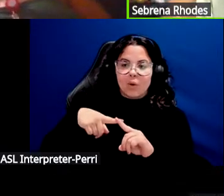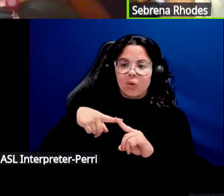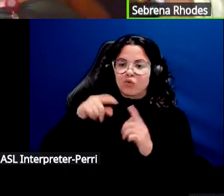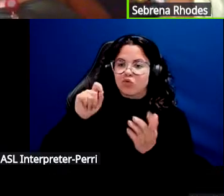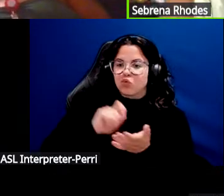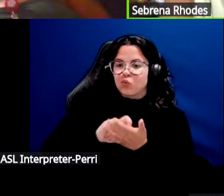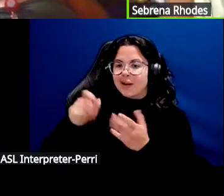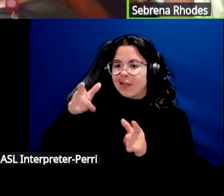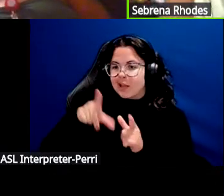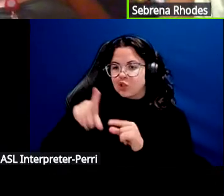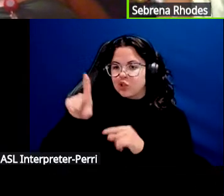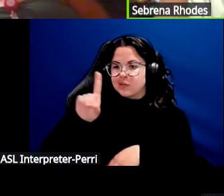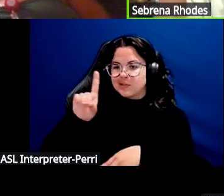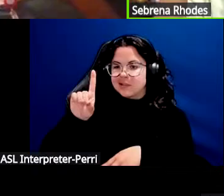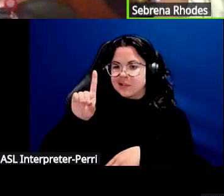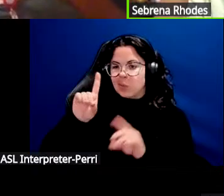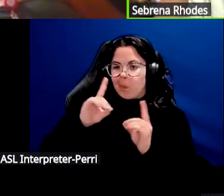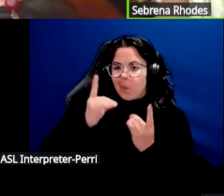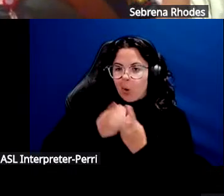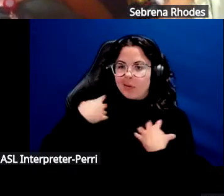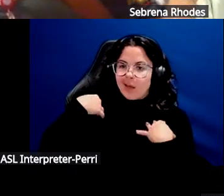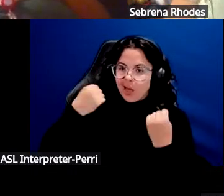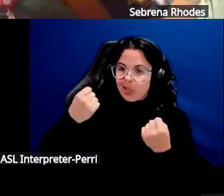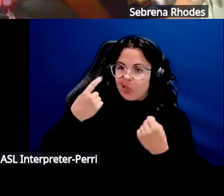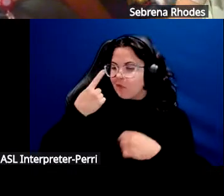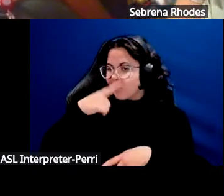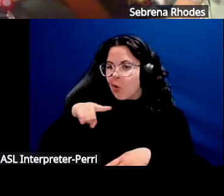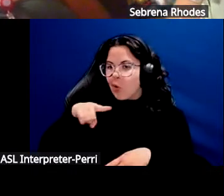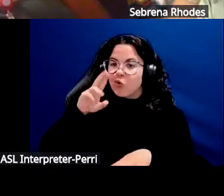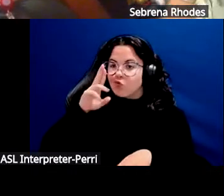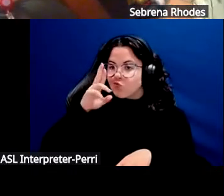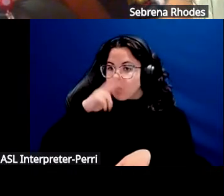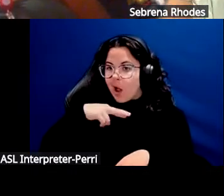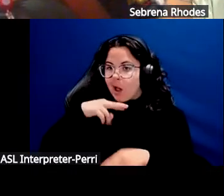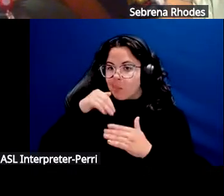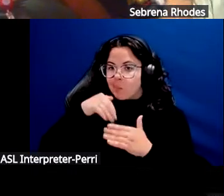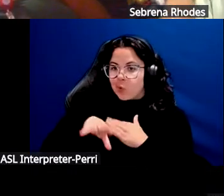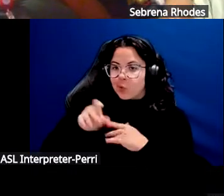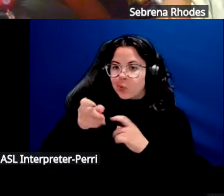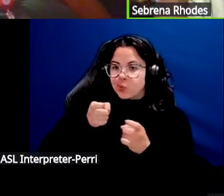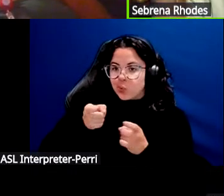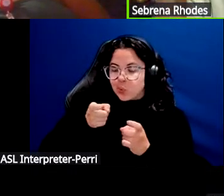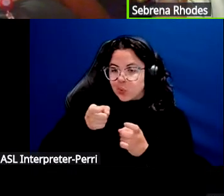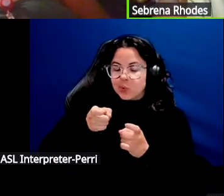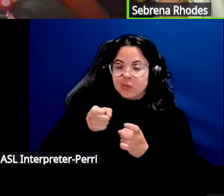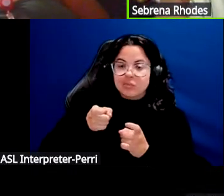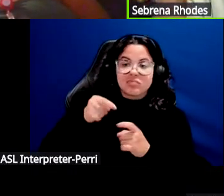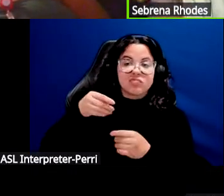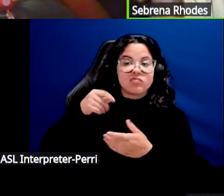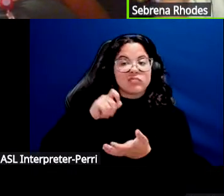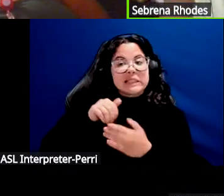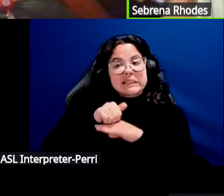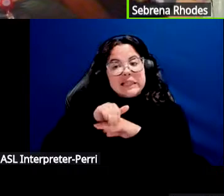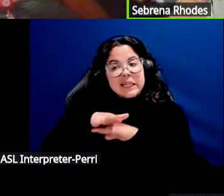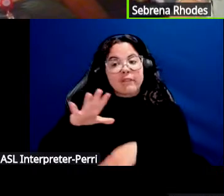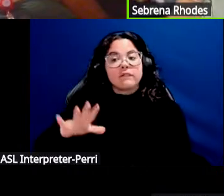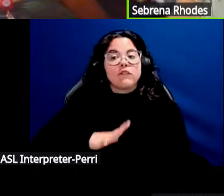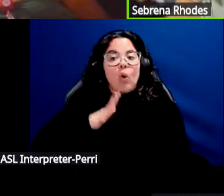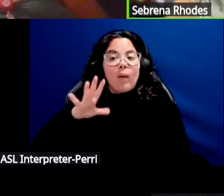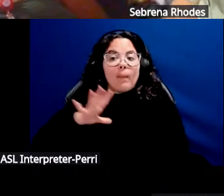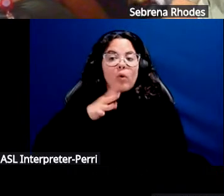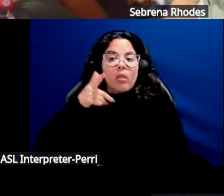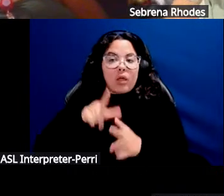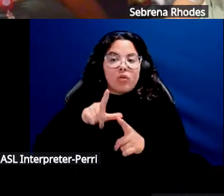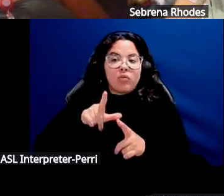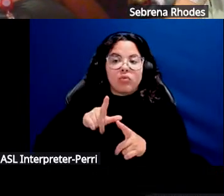Department of Health for Yes. rat birth control. Yes, thank you, Sending Chairwoman. a formal letter to the Department.